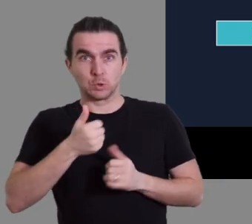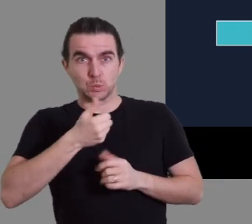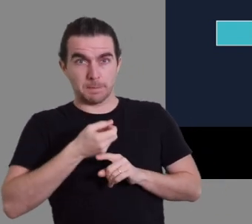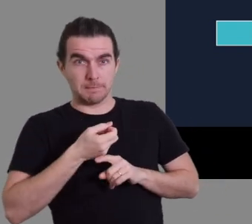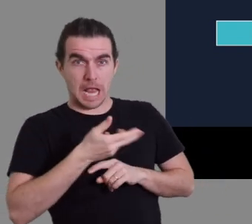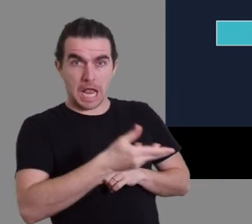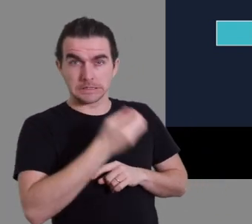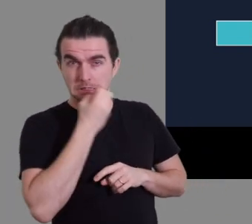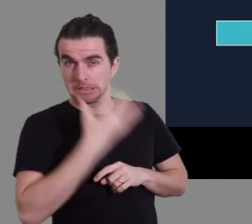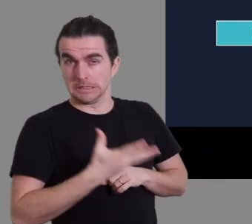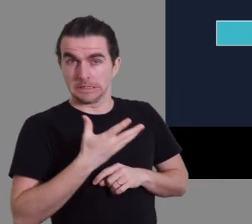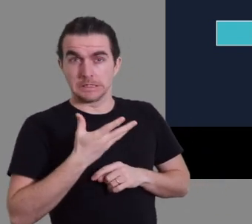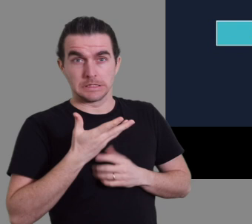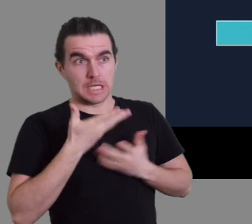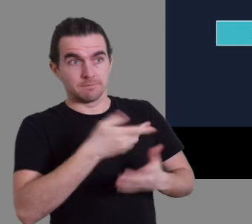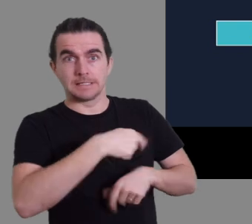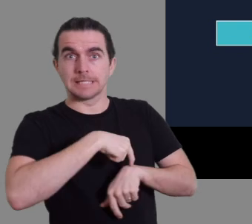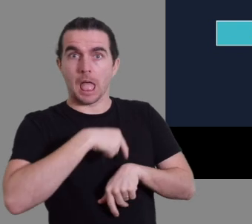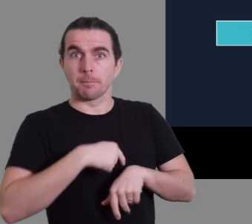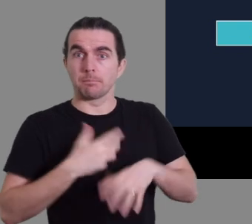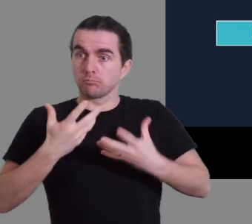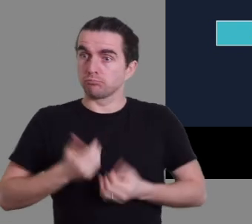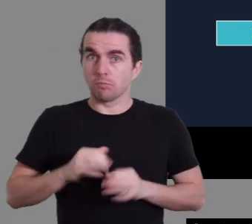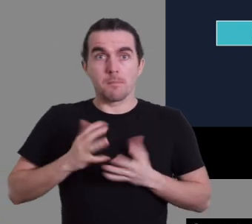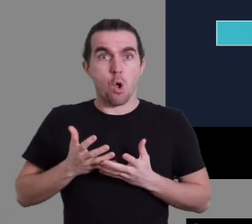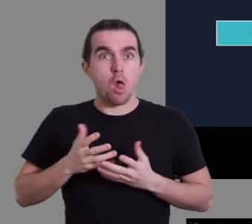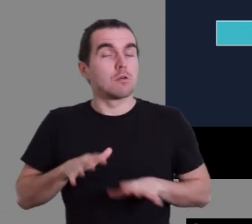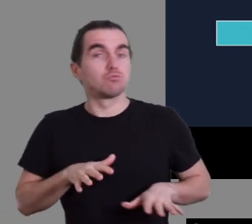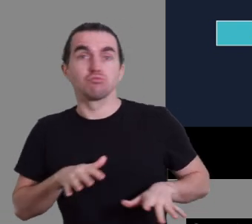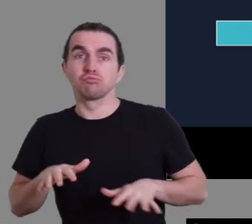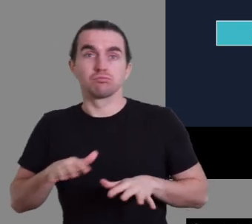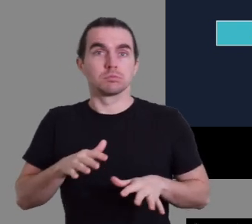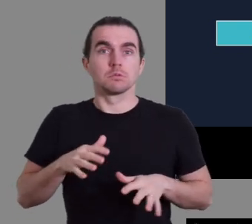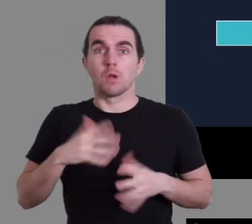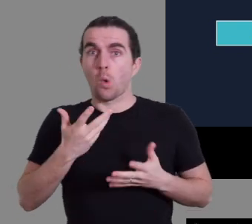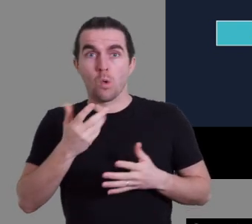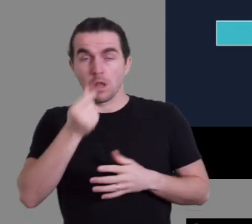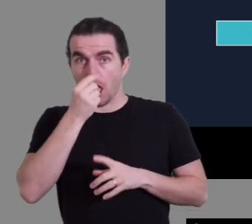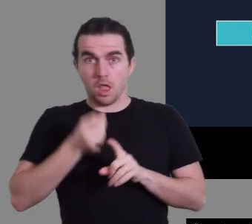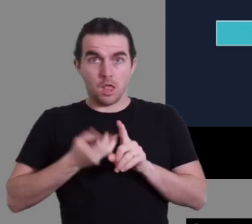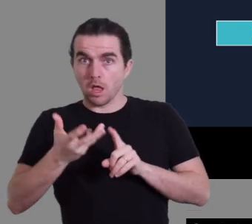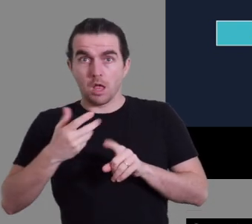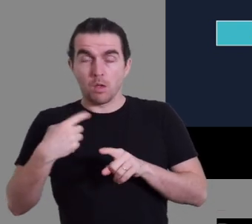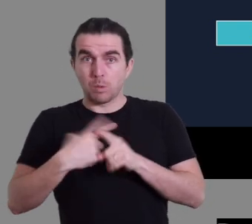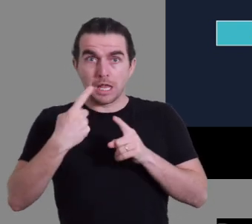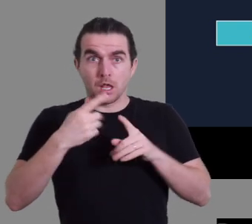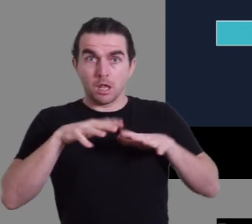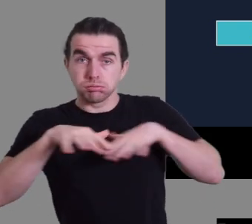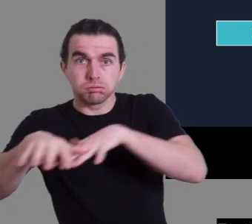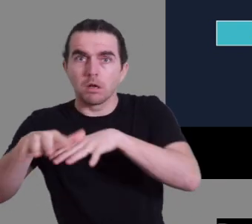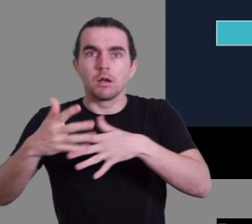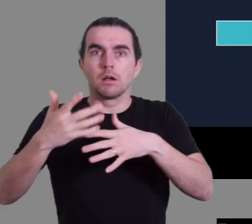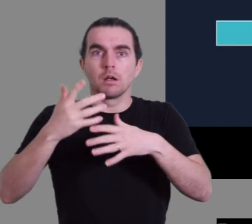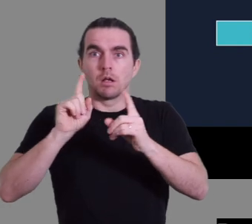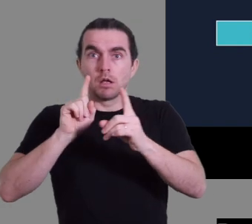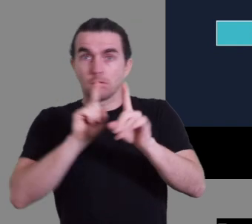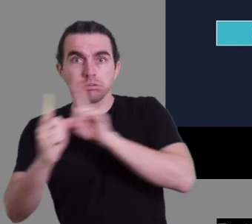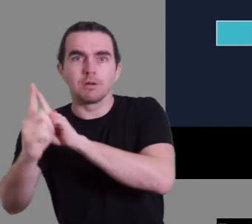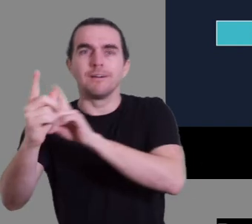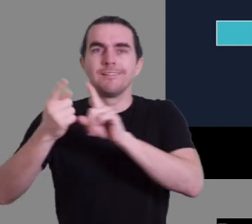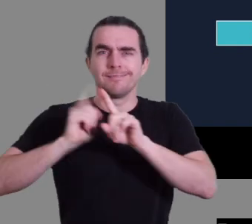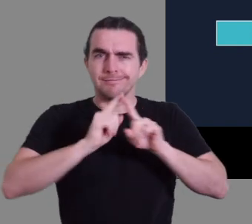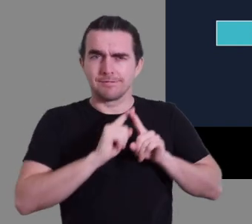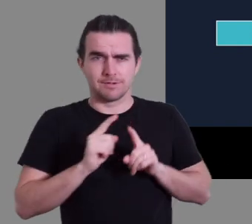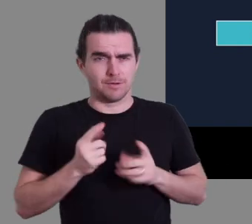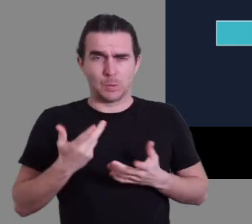pass going to a player who has time on the ball. That might trigger the movement for the centre forward. But also it might be the trigger for the